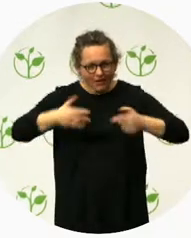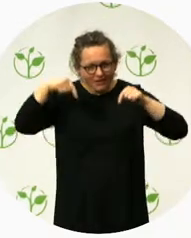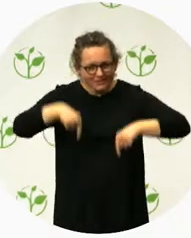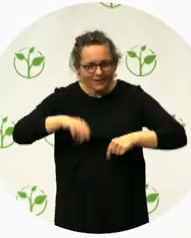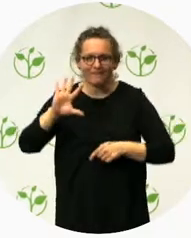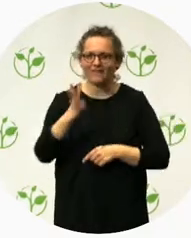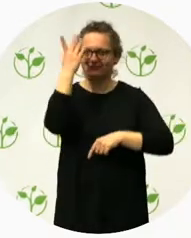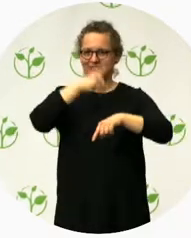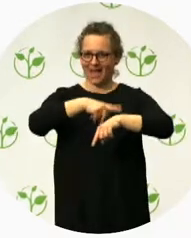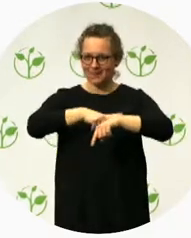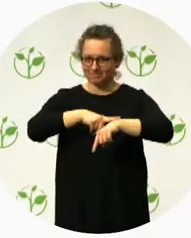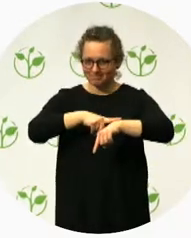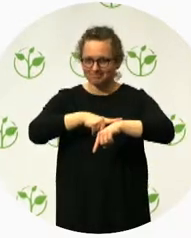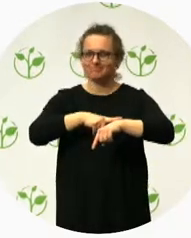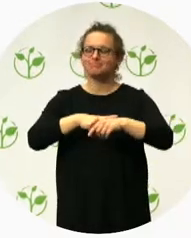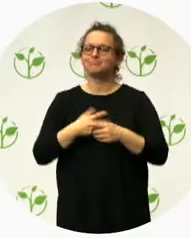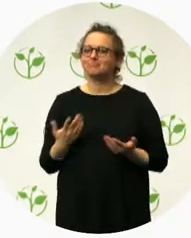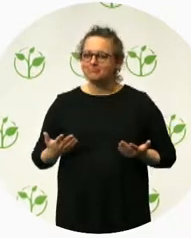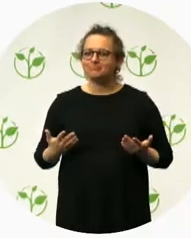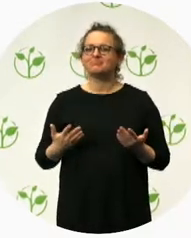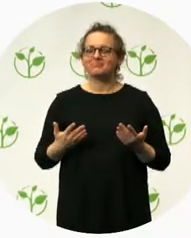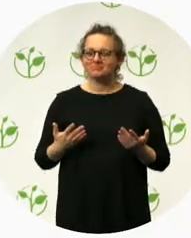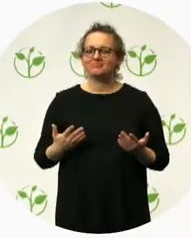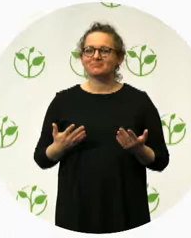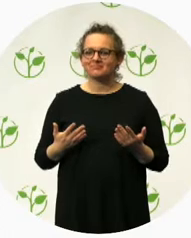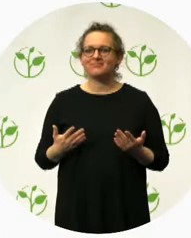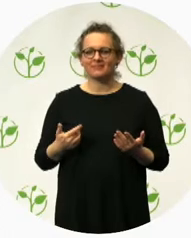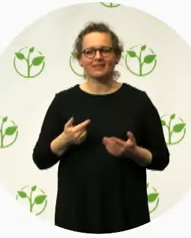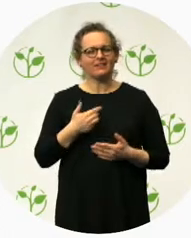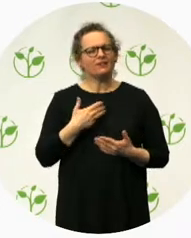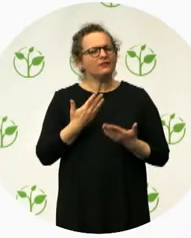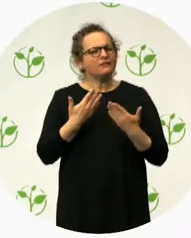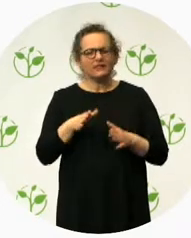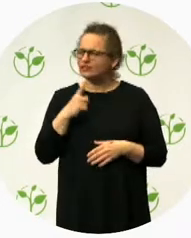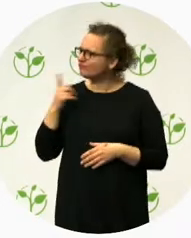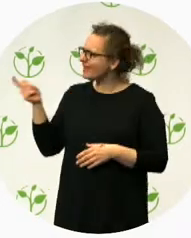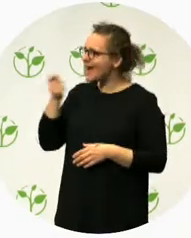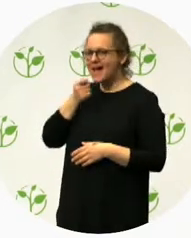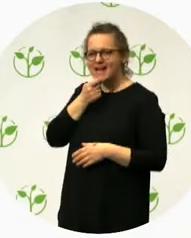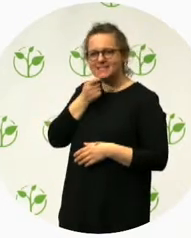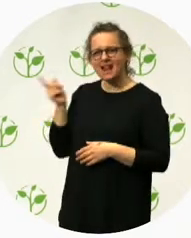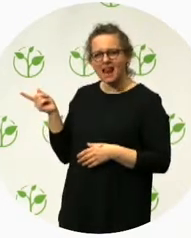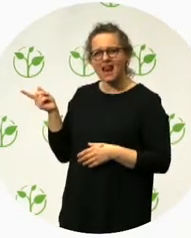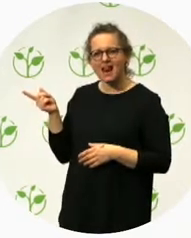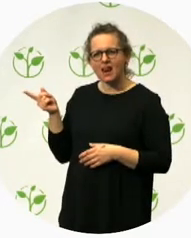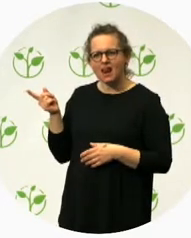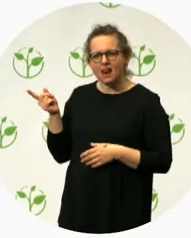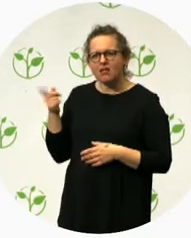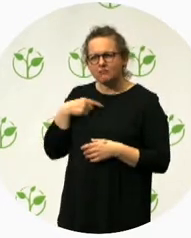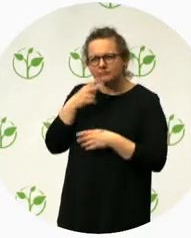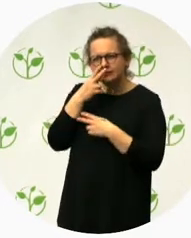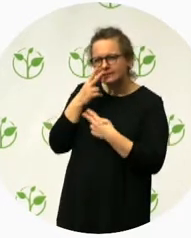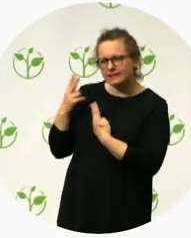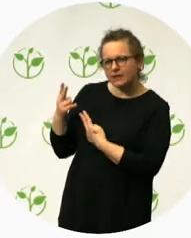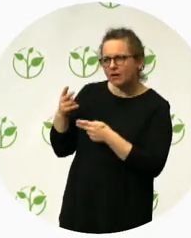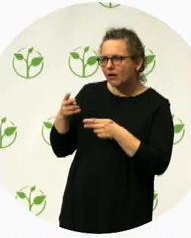was already mentioned by Mr. Essel, witness the growing success. With, as we